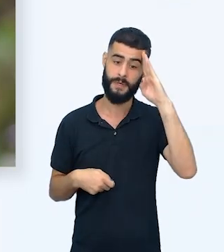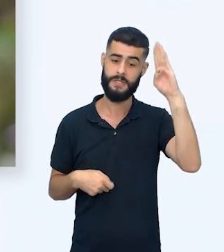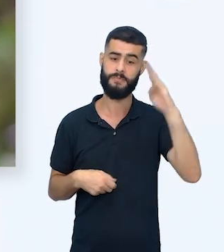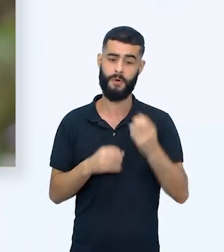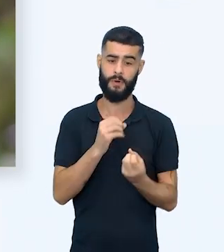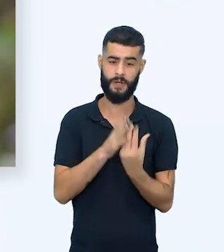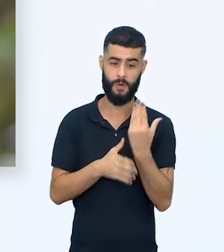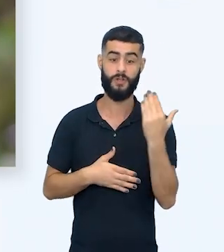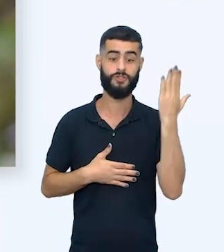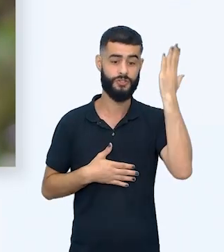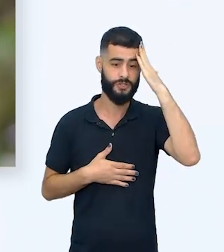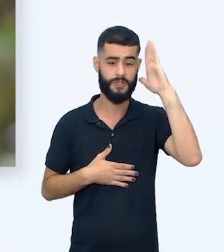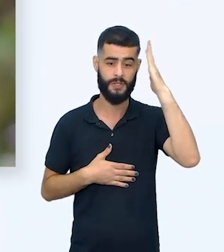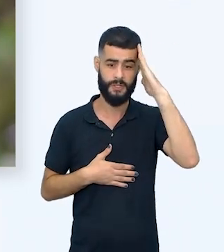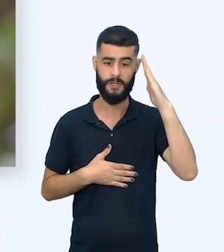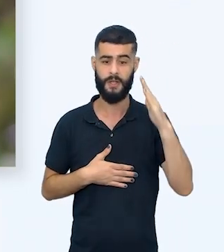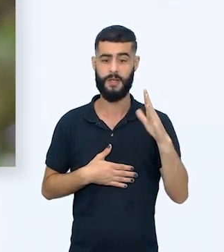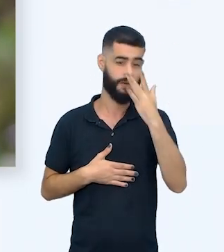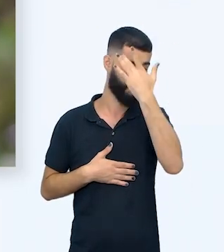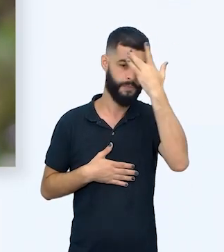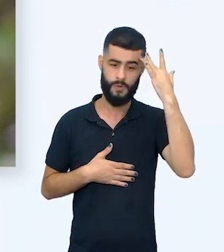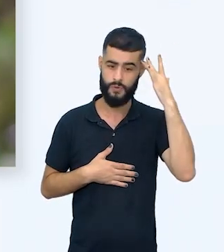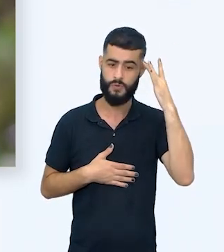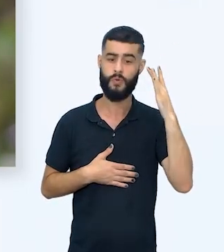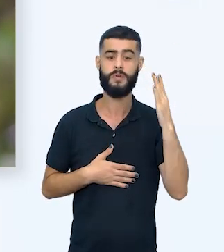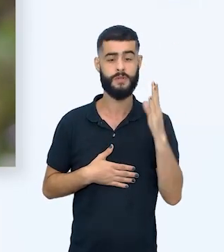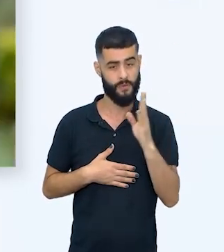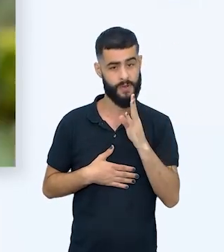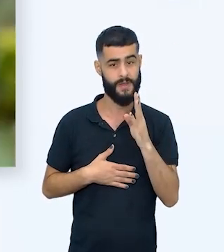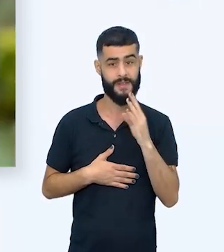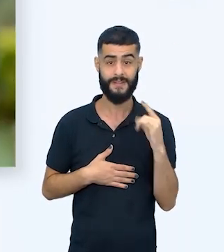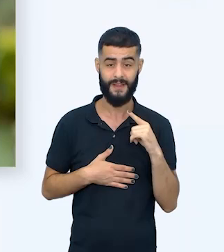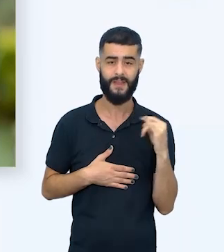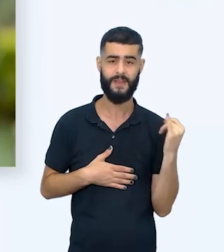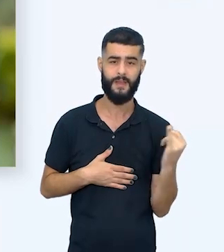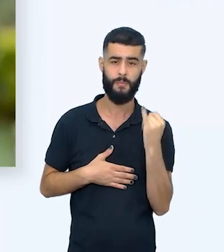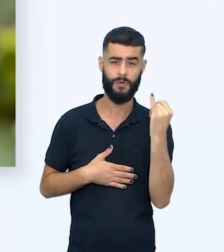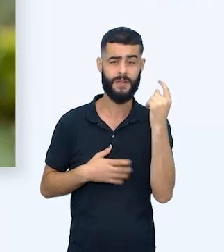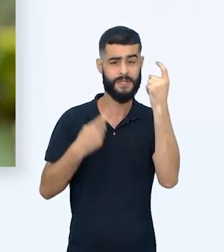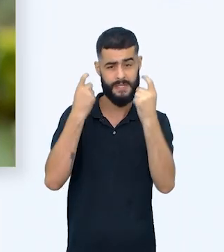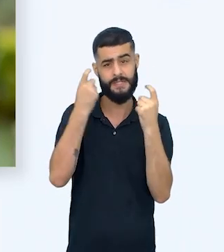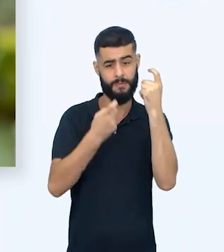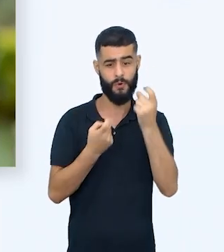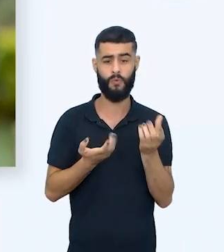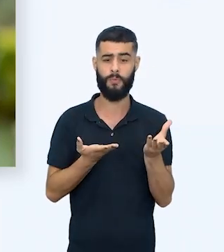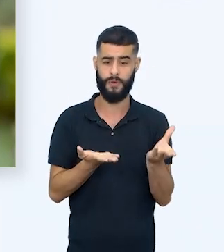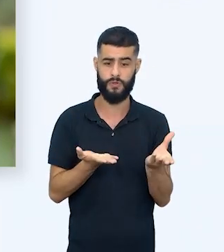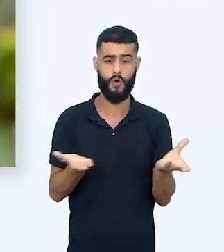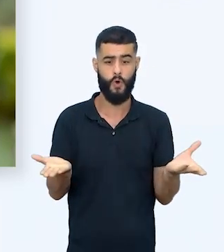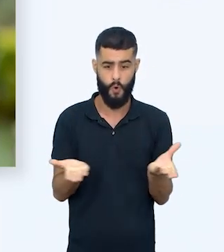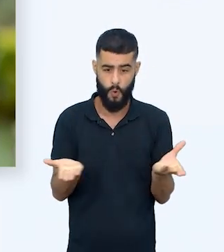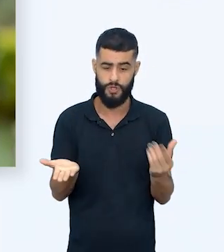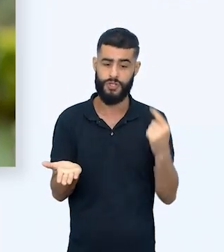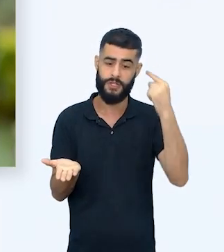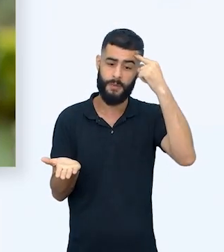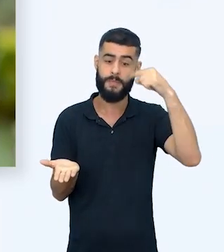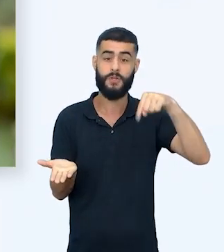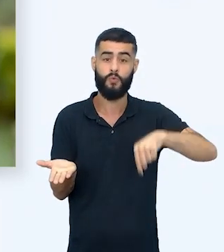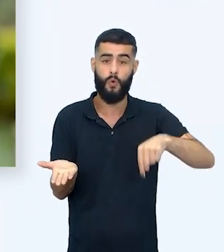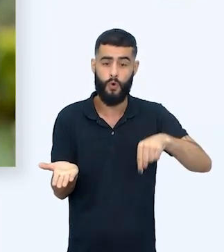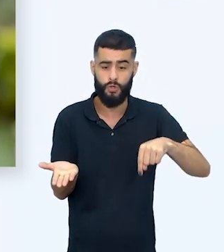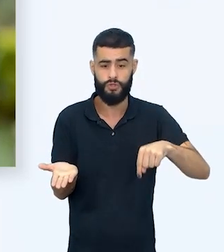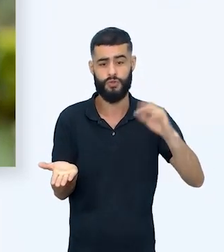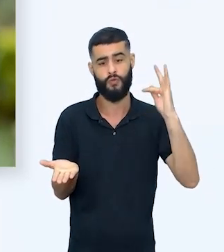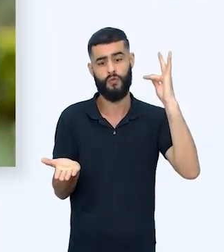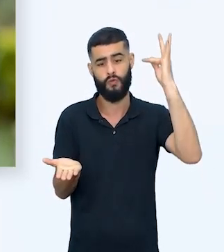understanding that the power of people matters, and matters greatly. Today, as we look to a present and a future of heat waves,